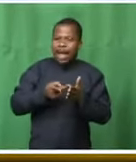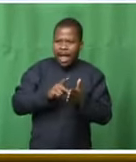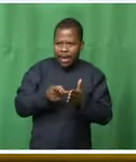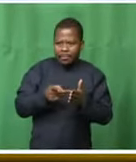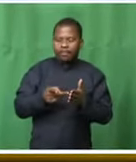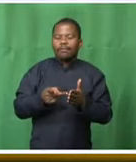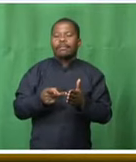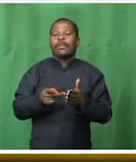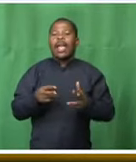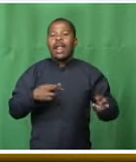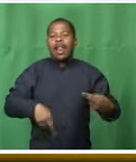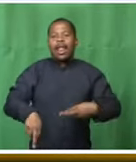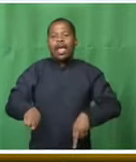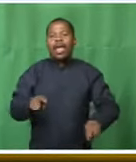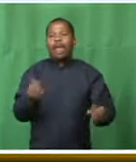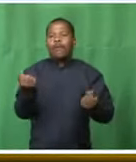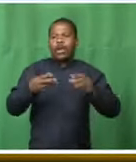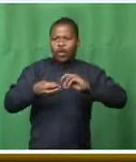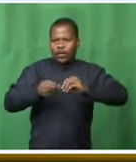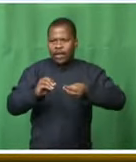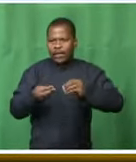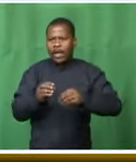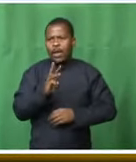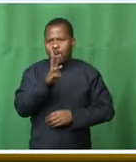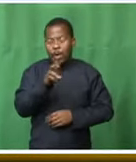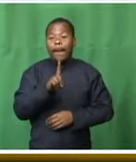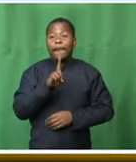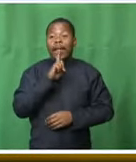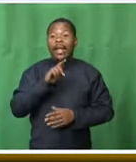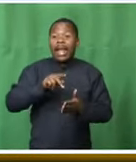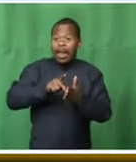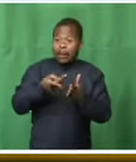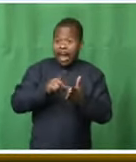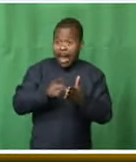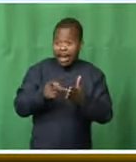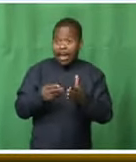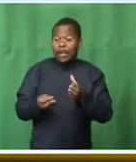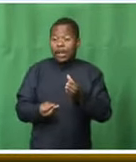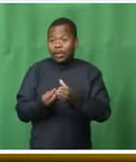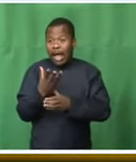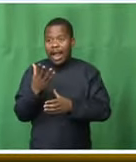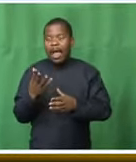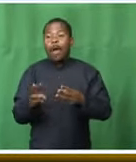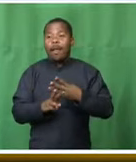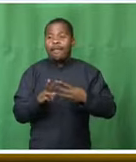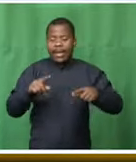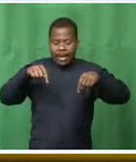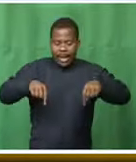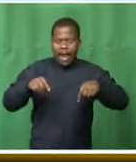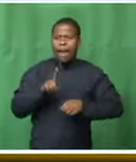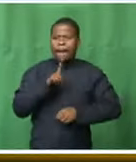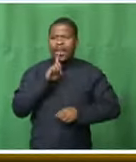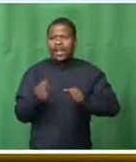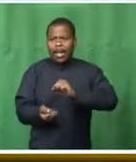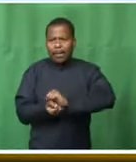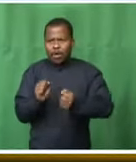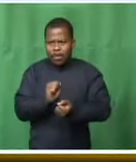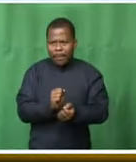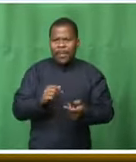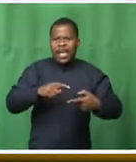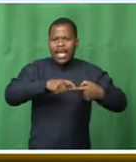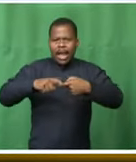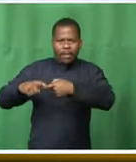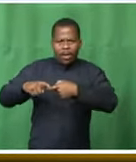fix that road, and actually be mele sicale kuleli viki. Unfortunately, kube nalaba uncertainties labe khona kuleli viki about